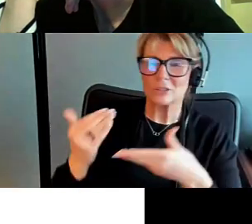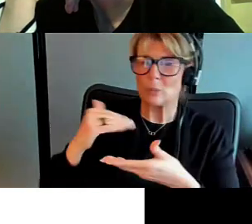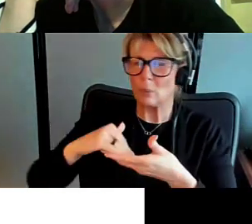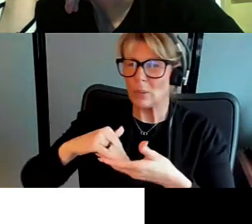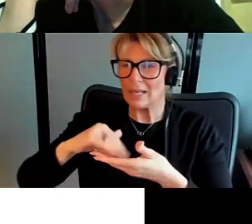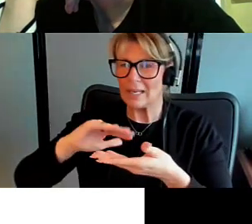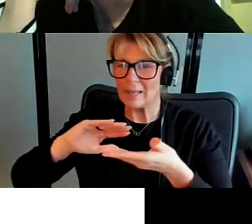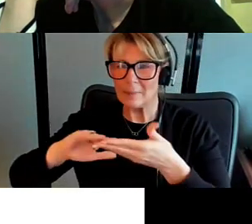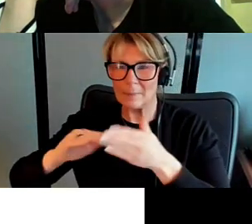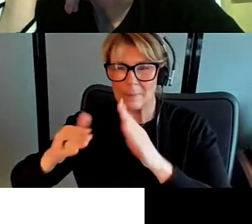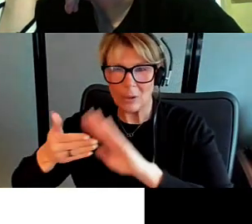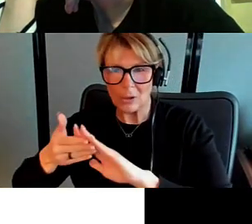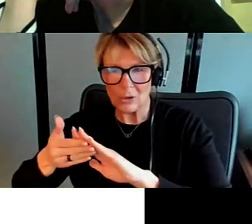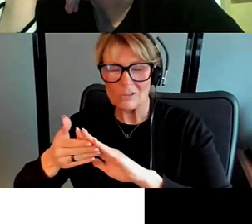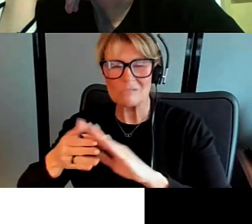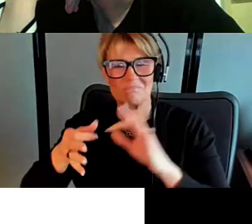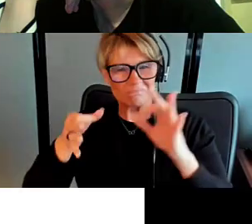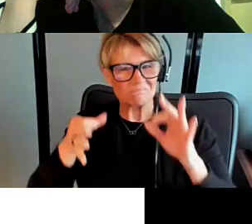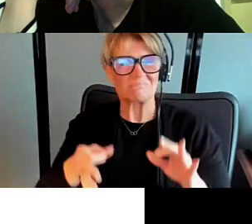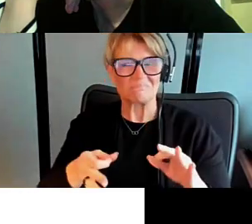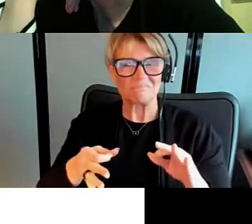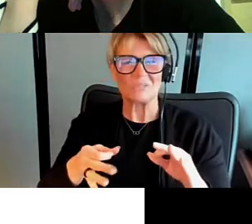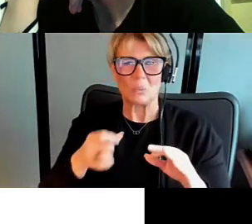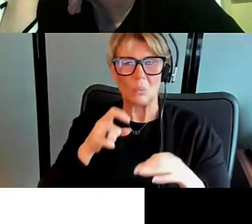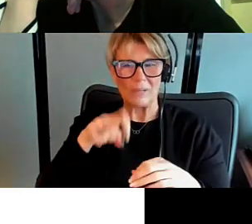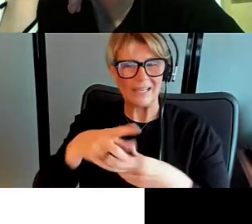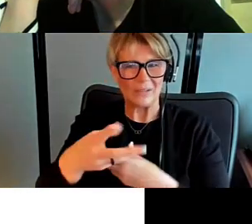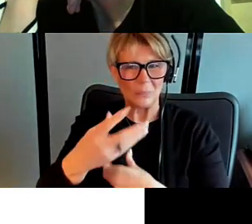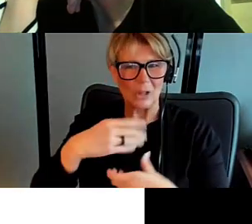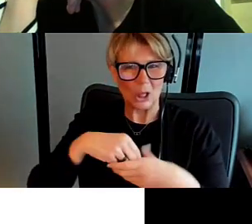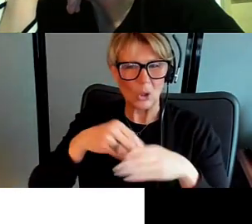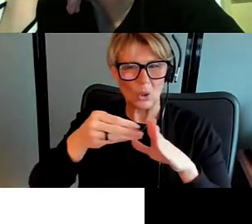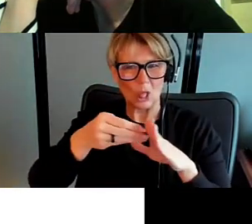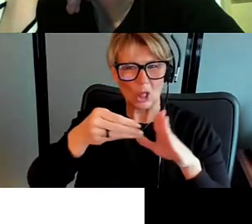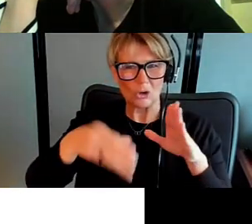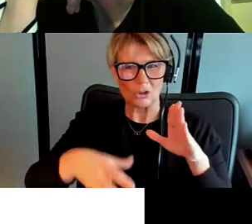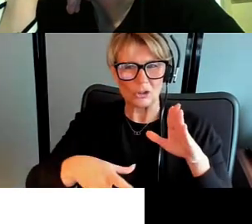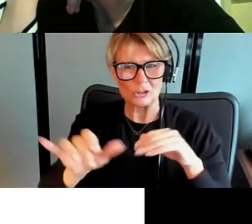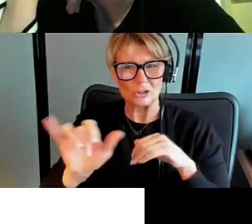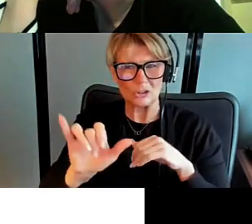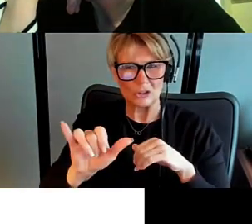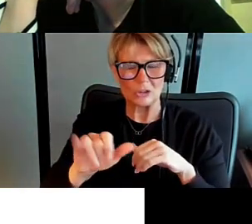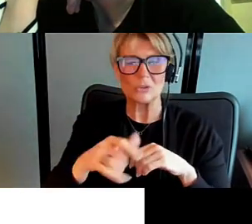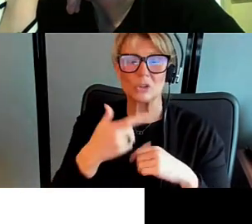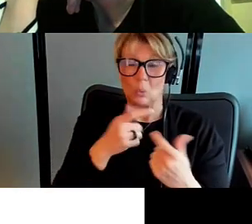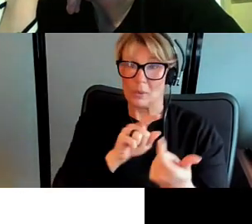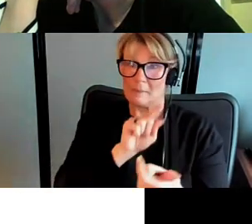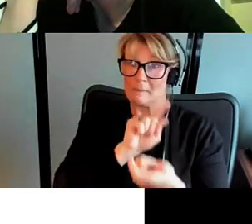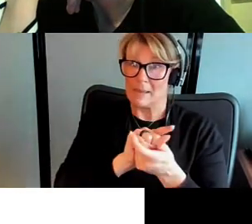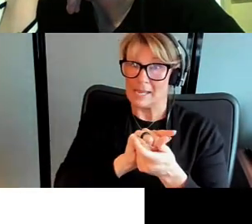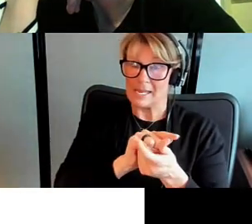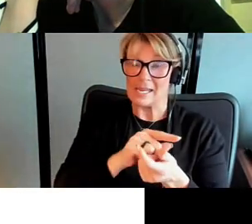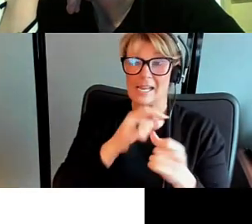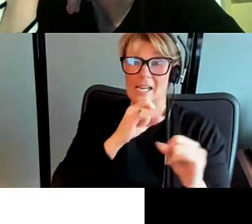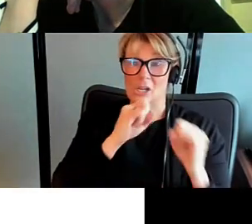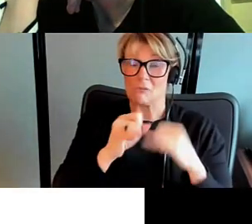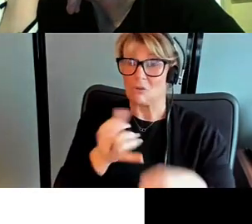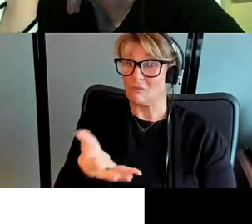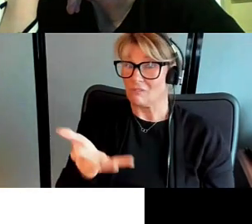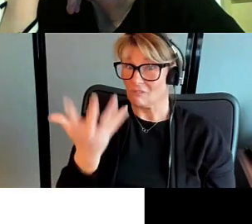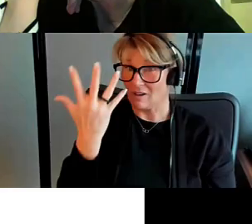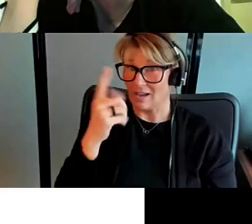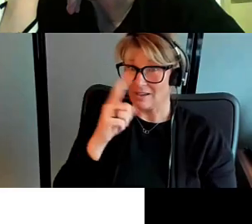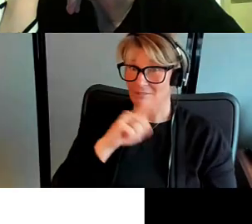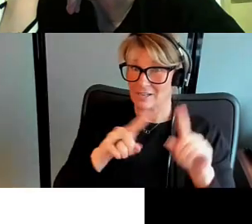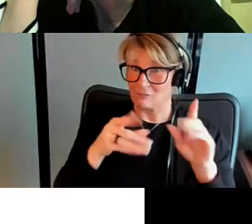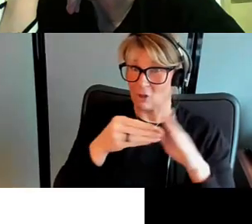honestly, for me and Susan, that was the toughest because we did talk to 5 different learners. Uh, we